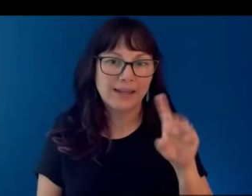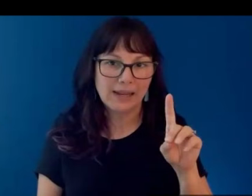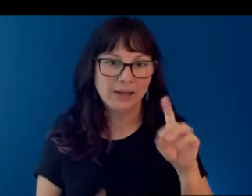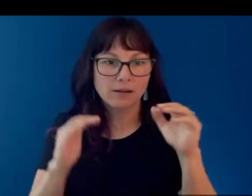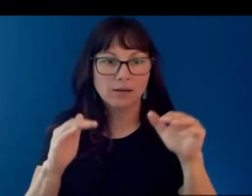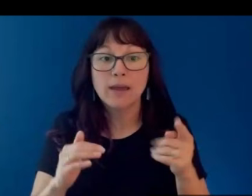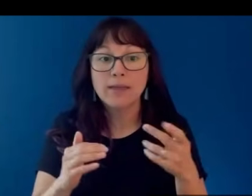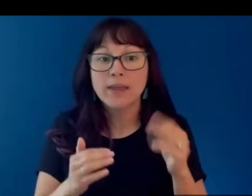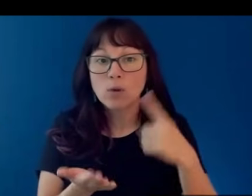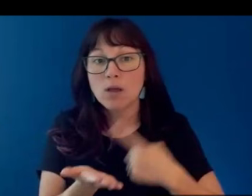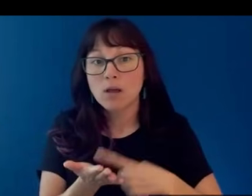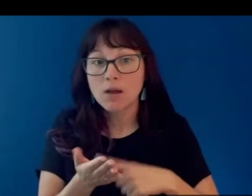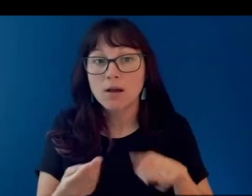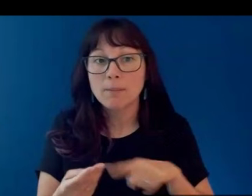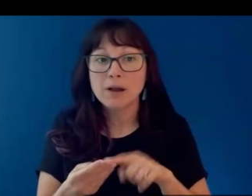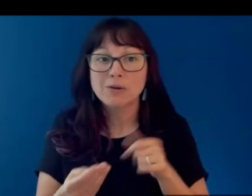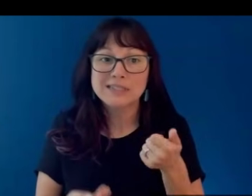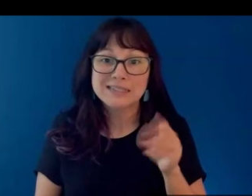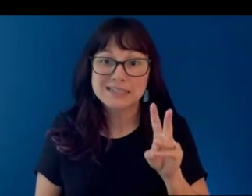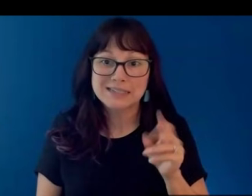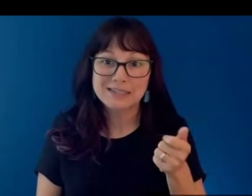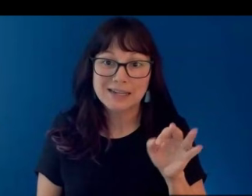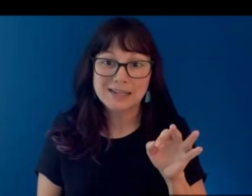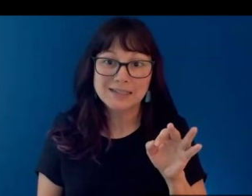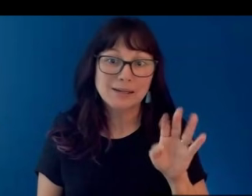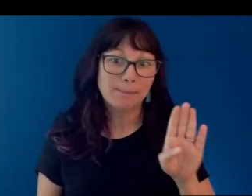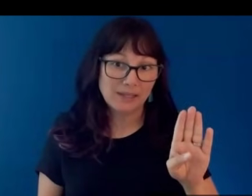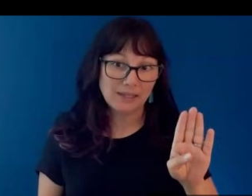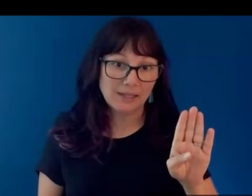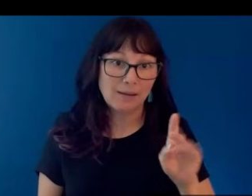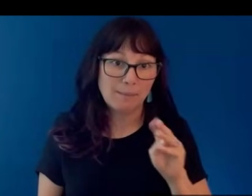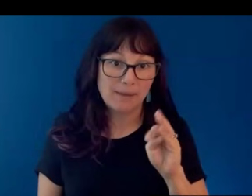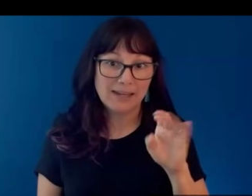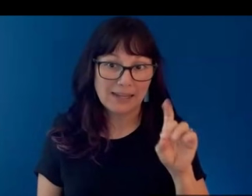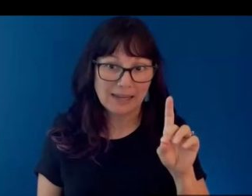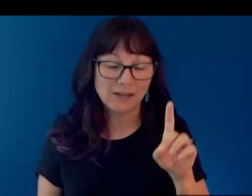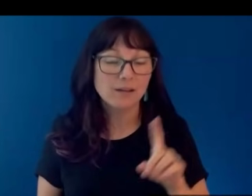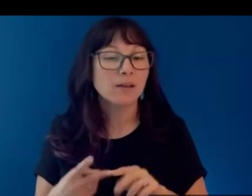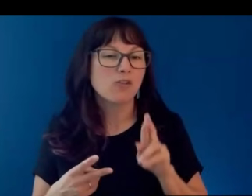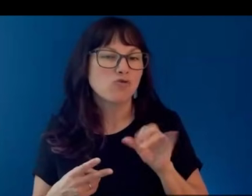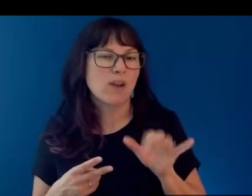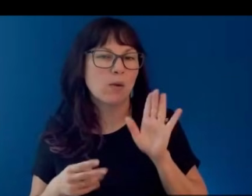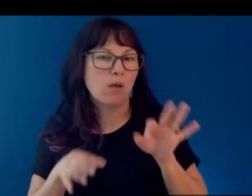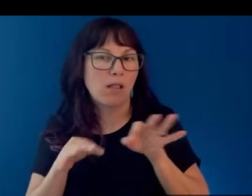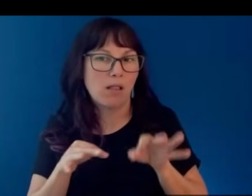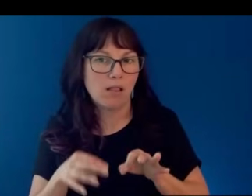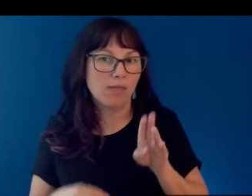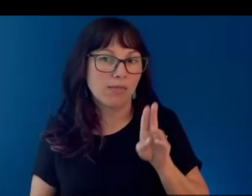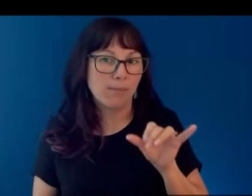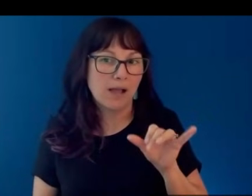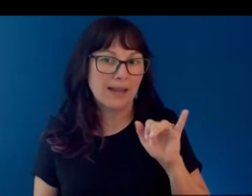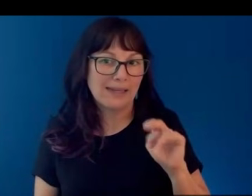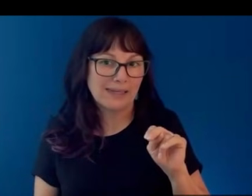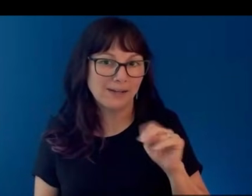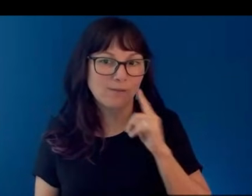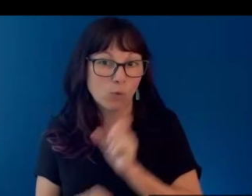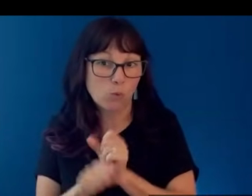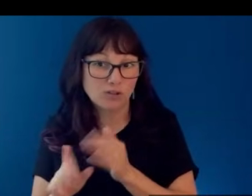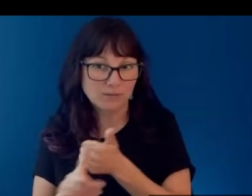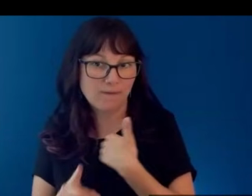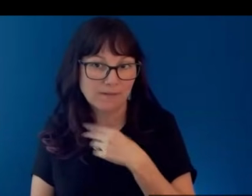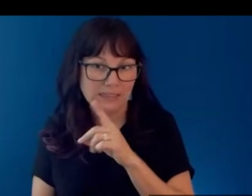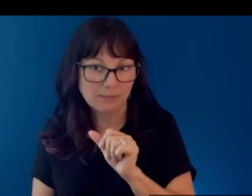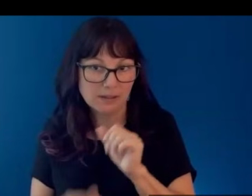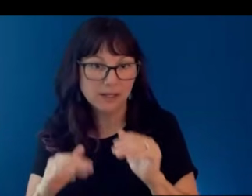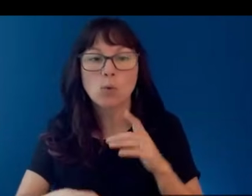talk about 1619B, Medicaid, and Ray will introduce you to the Medicaid buy-in for workers with disabilities.